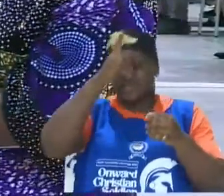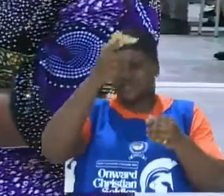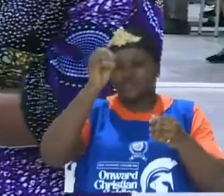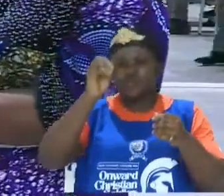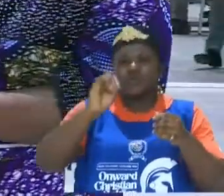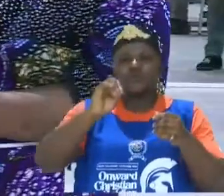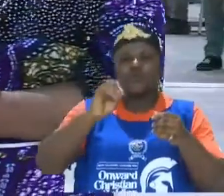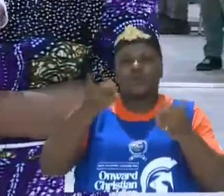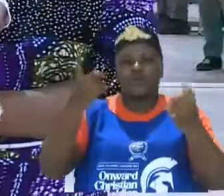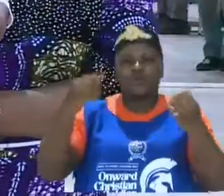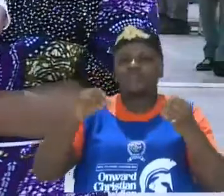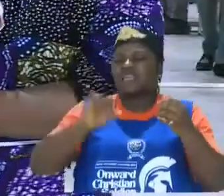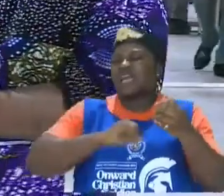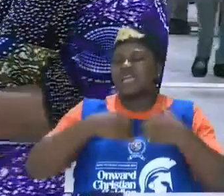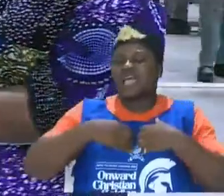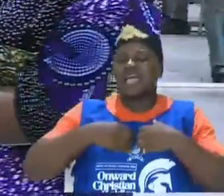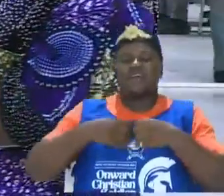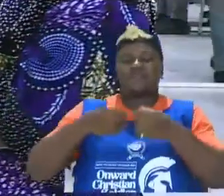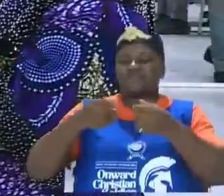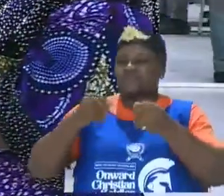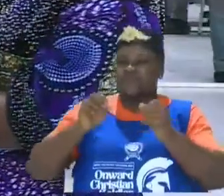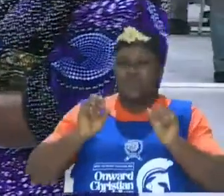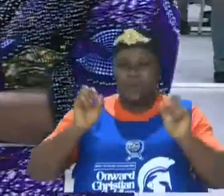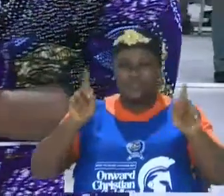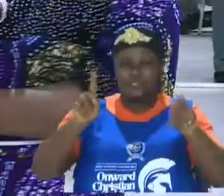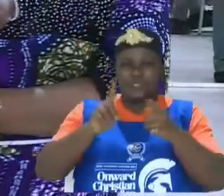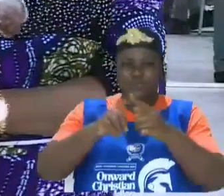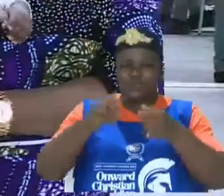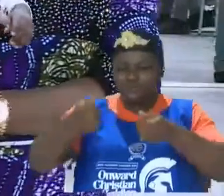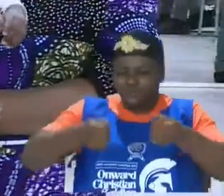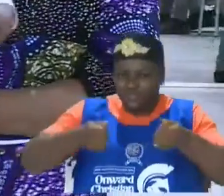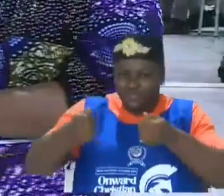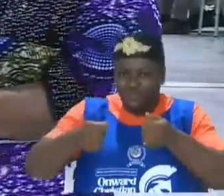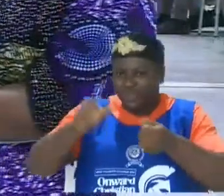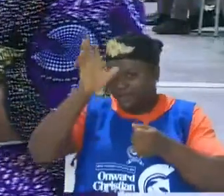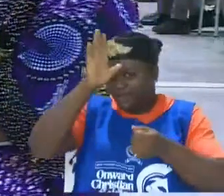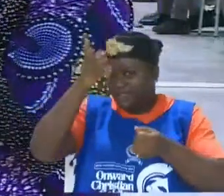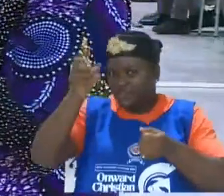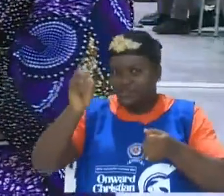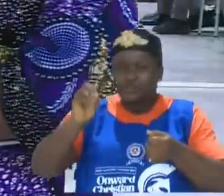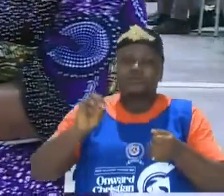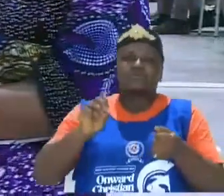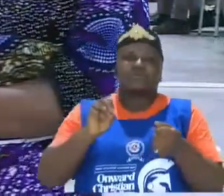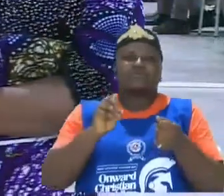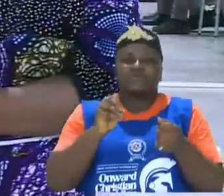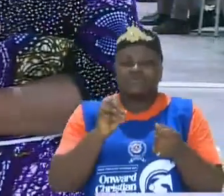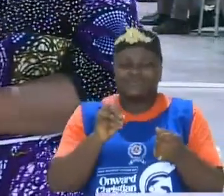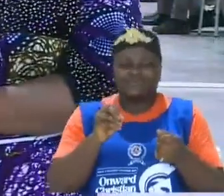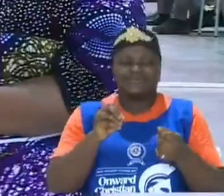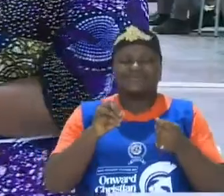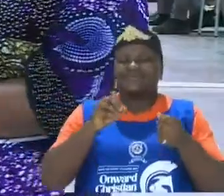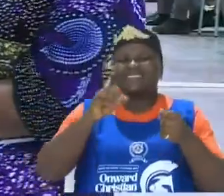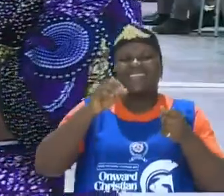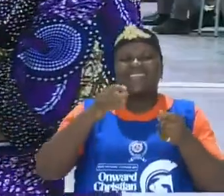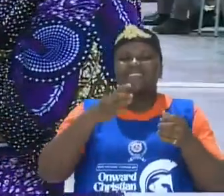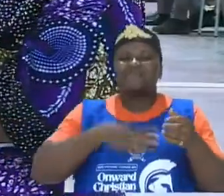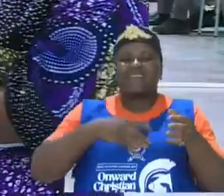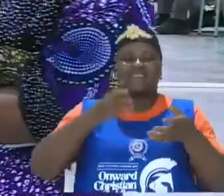Gio, and my wife had the privilege of making the fruit drinks for Daddy